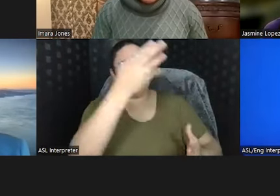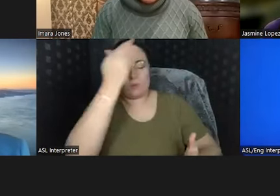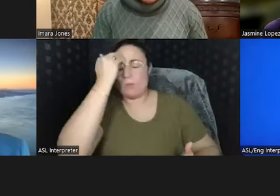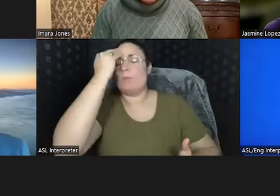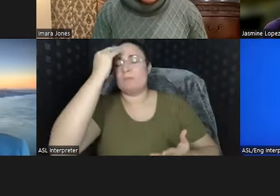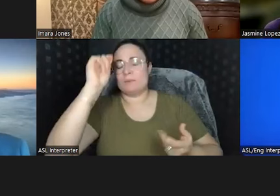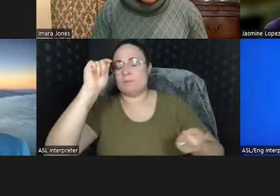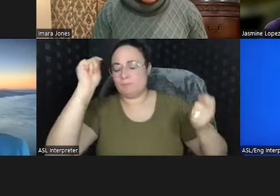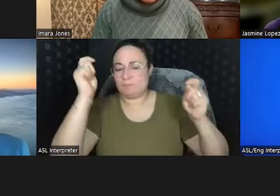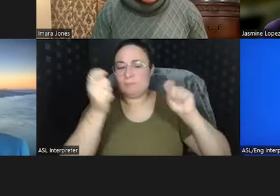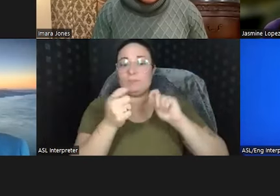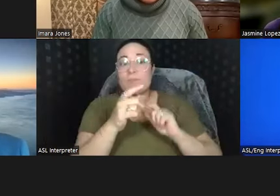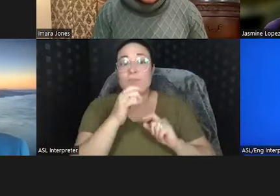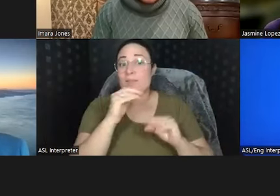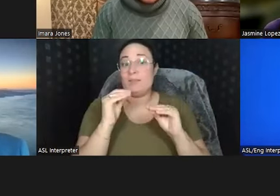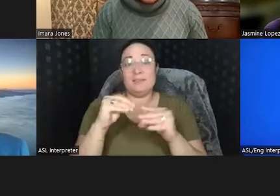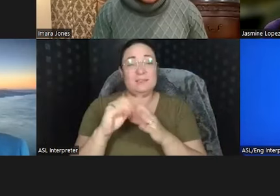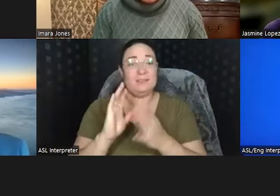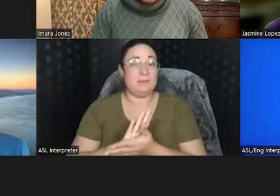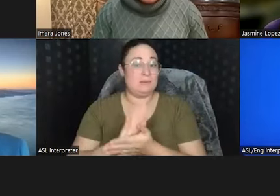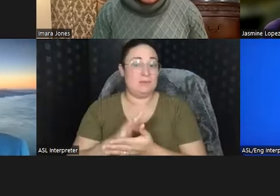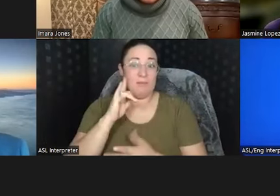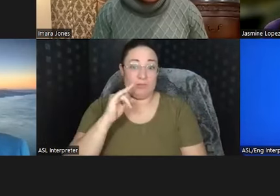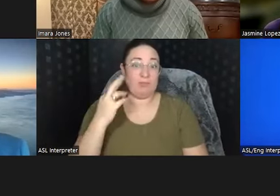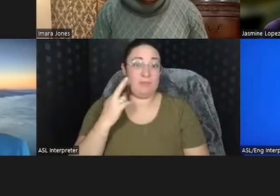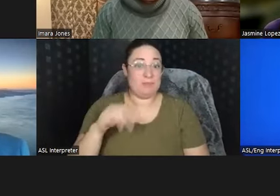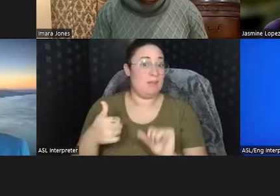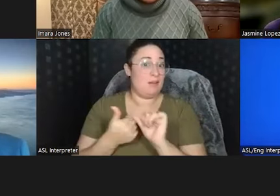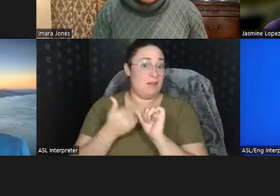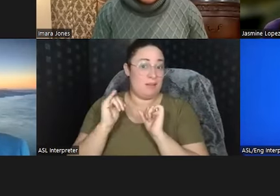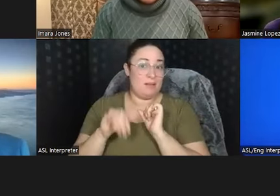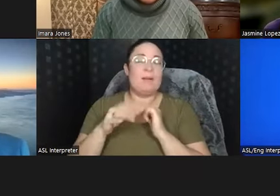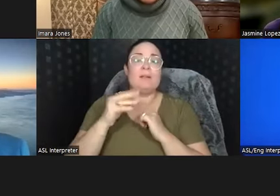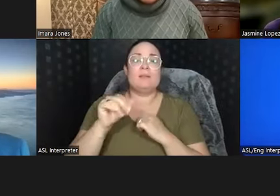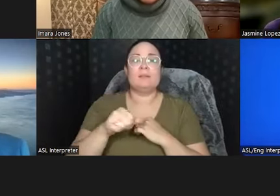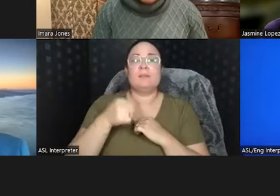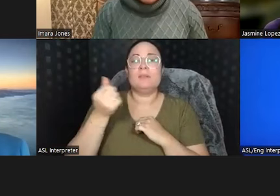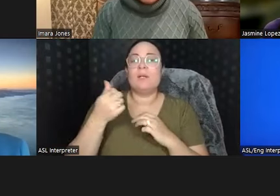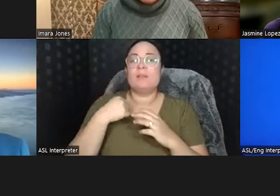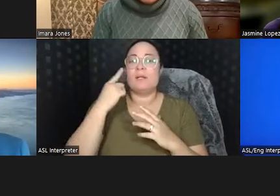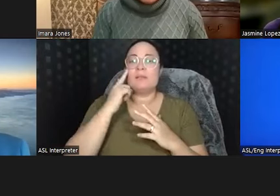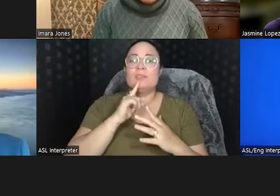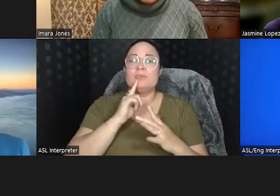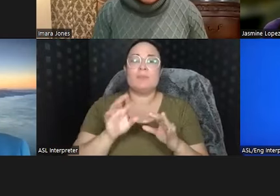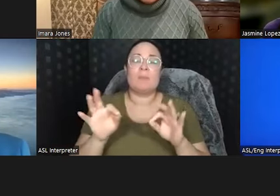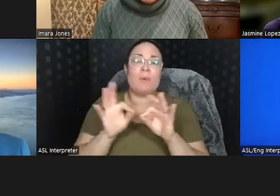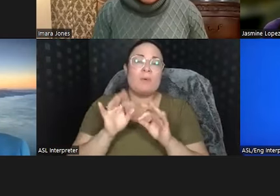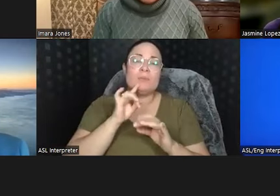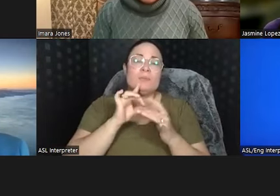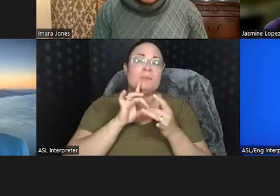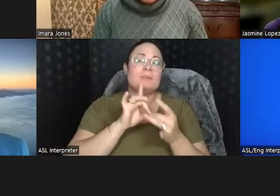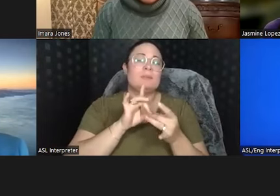not being taught in our school system for a reason. The other thing that I think is really important, and it's connected